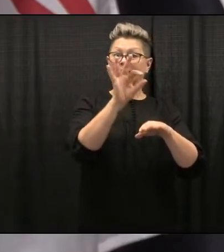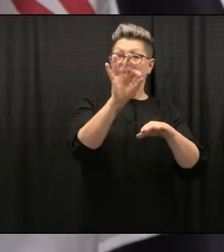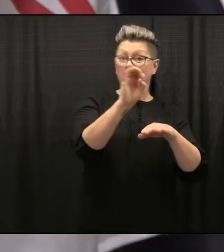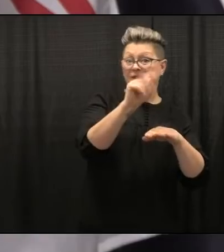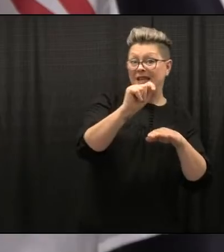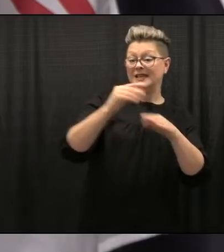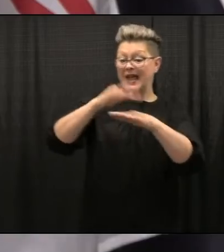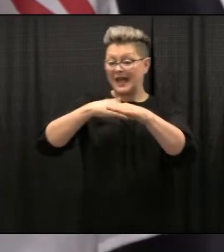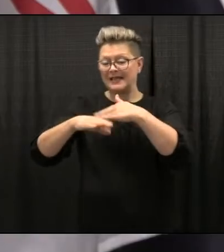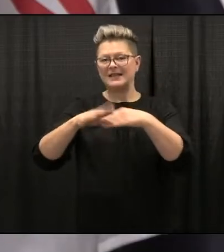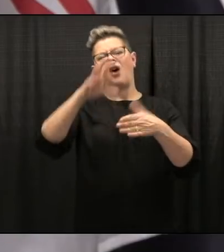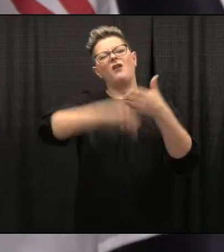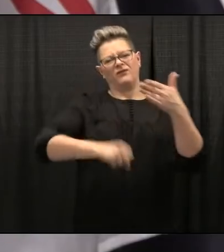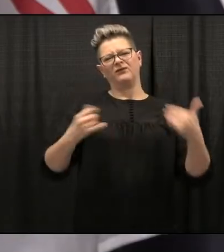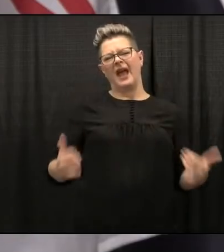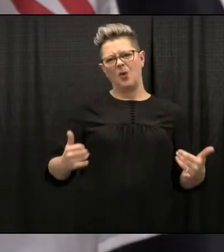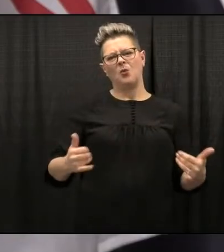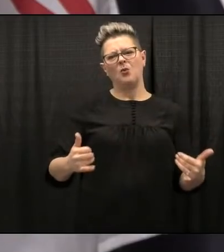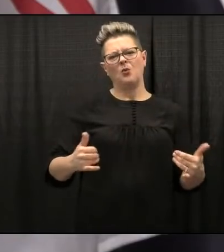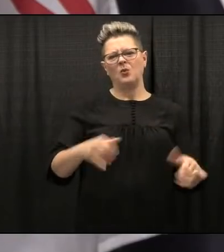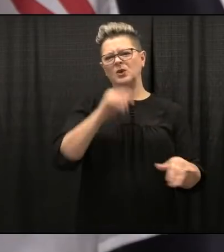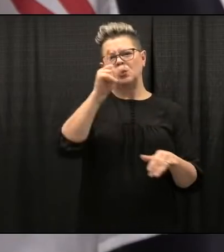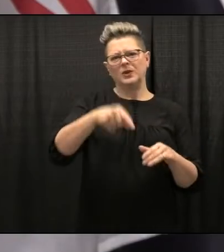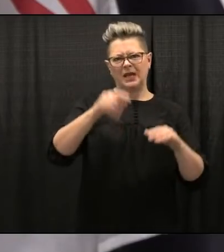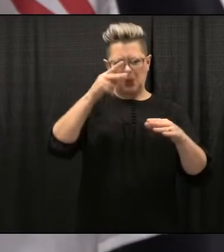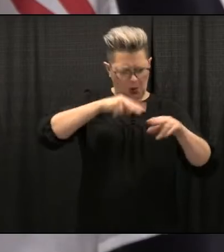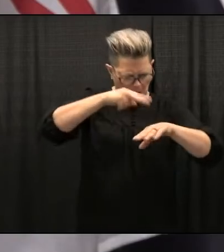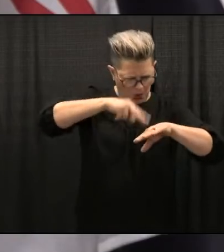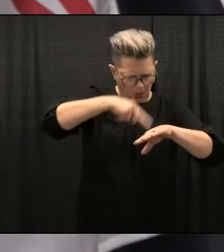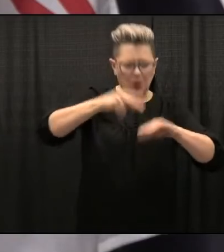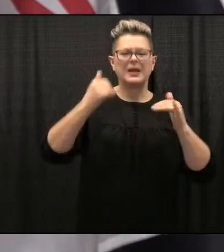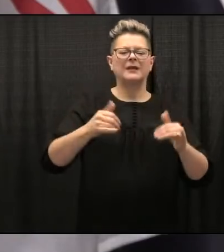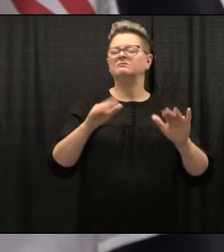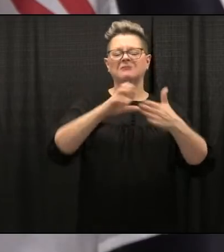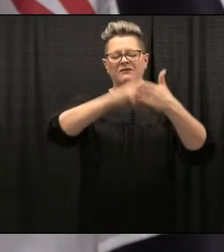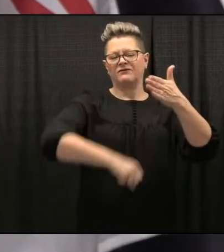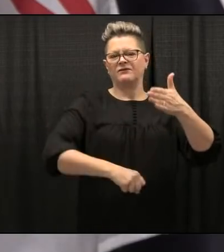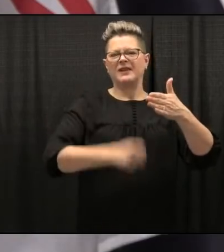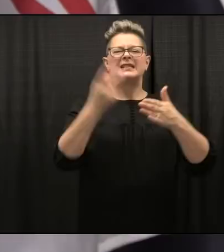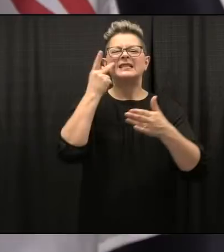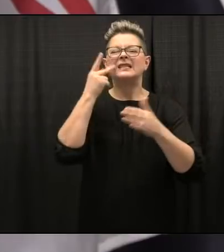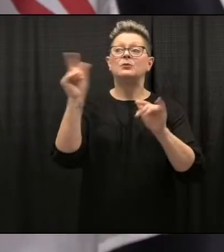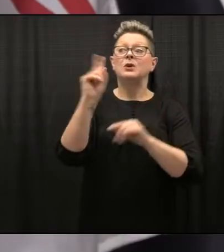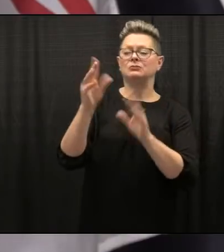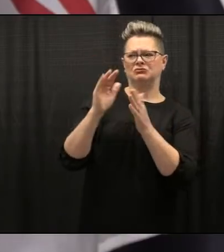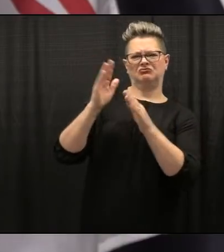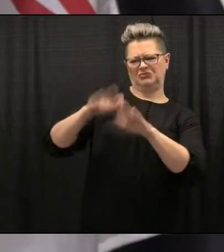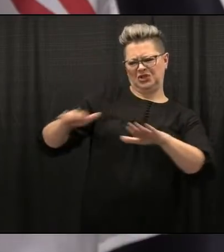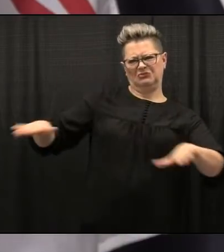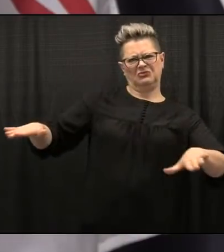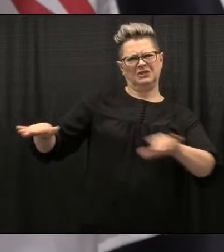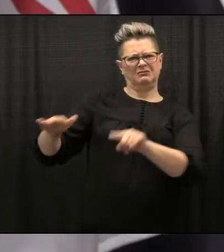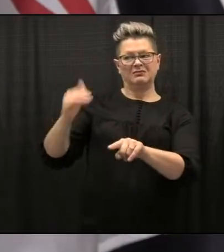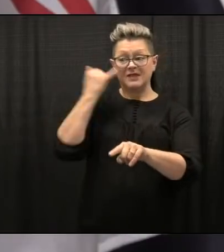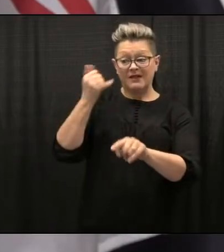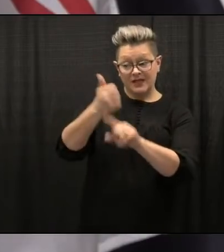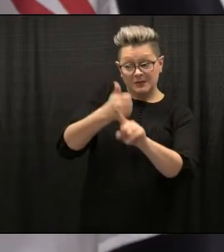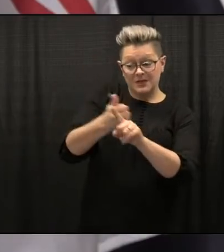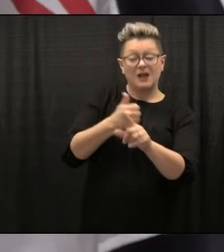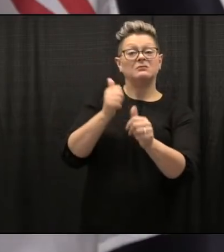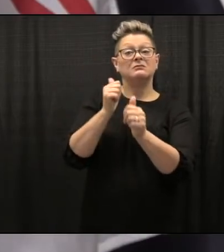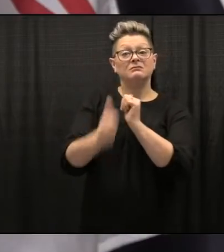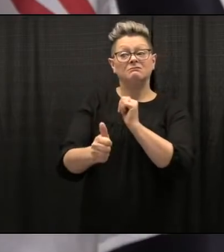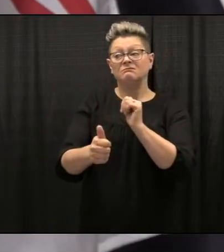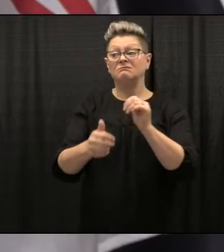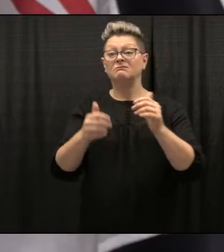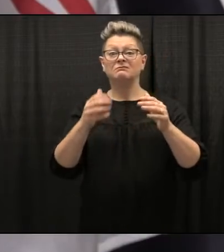in the disease and when the person is no longer infectious, and we see it more often in children. Children that have passed the recovery period with